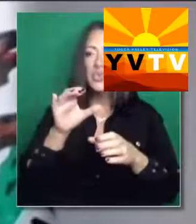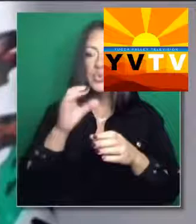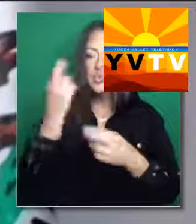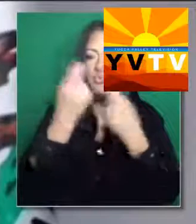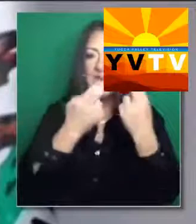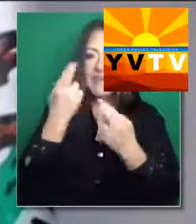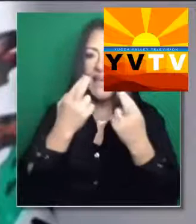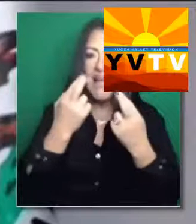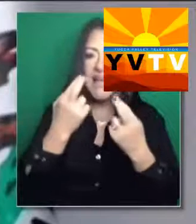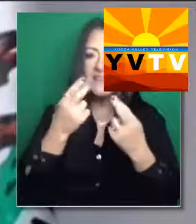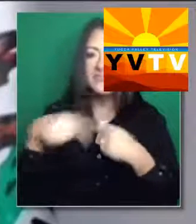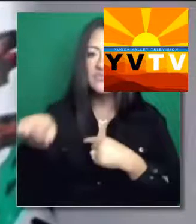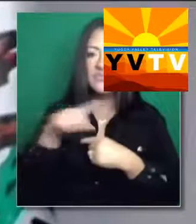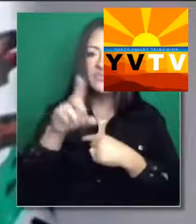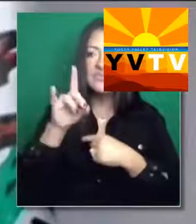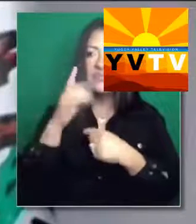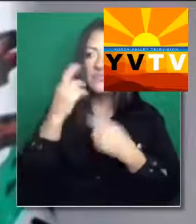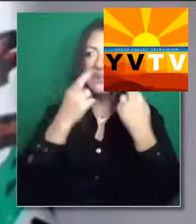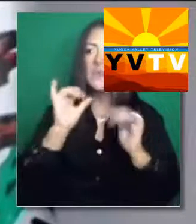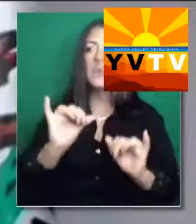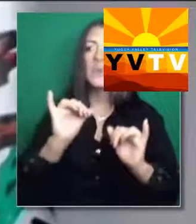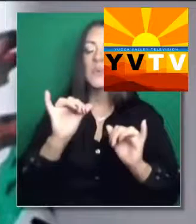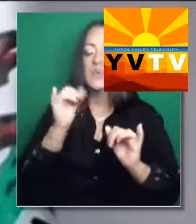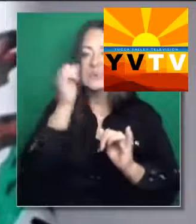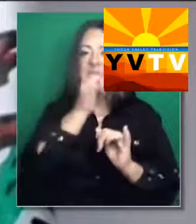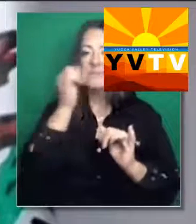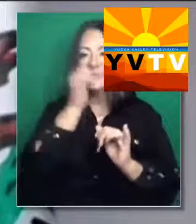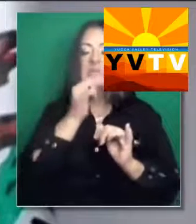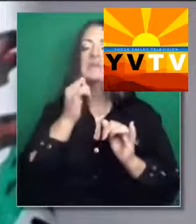to deal with what we have in front of us with this